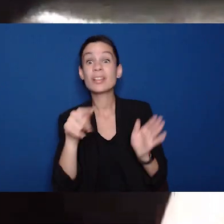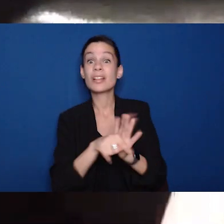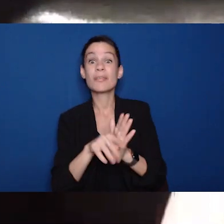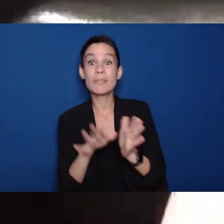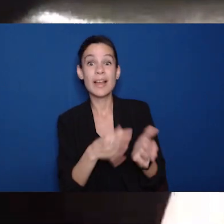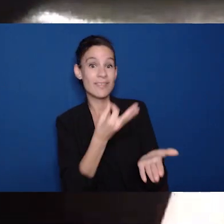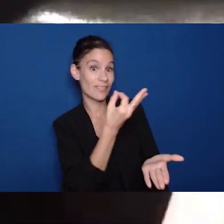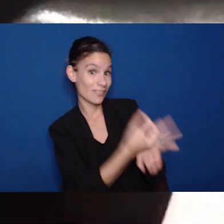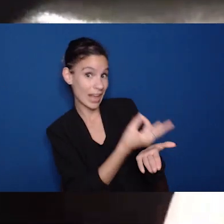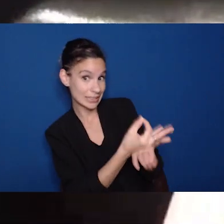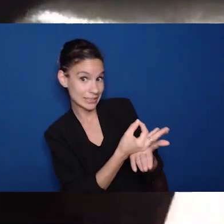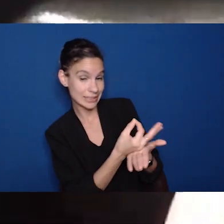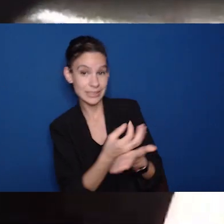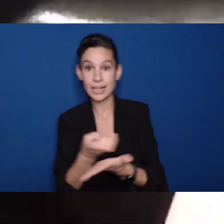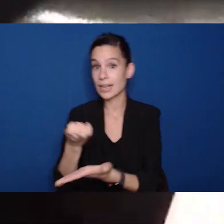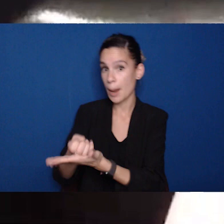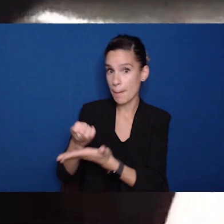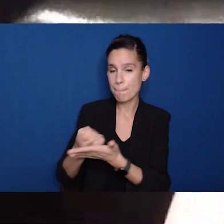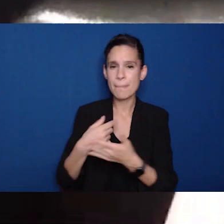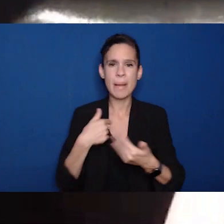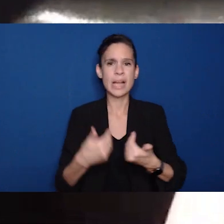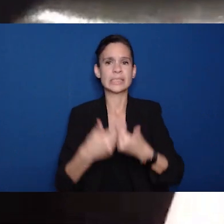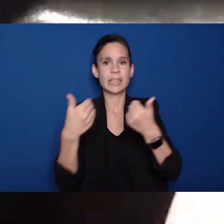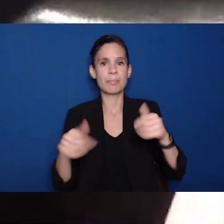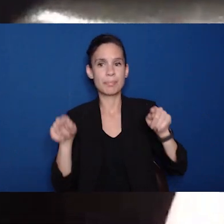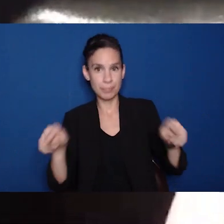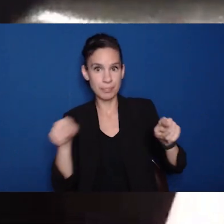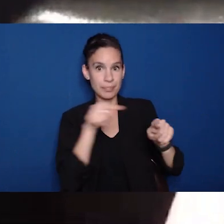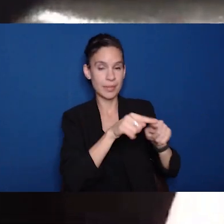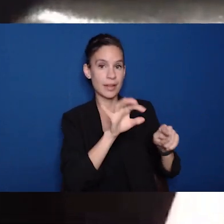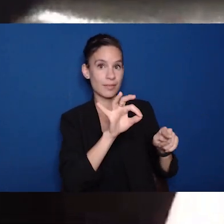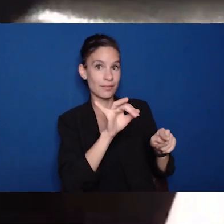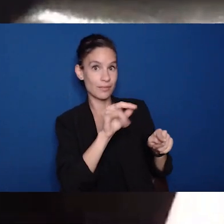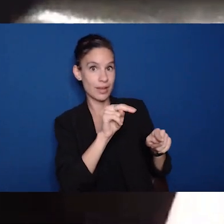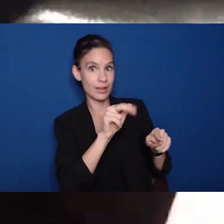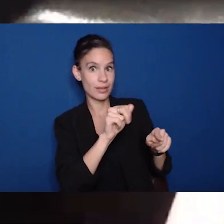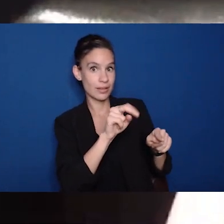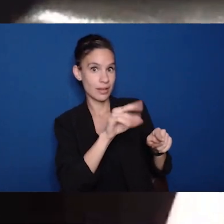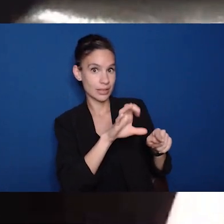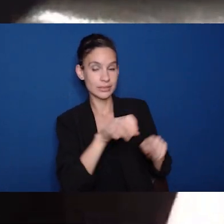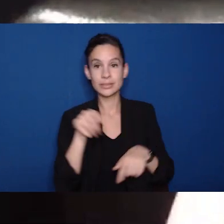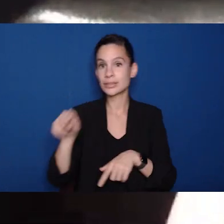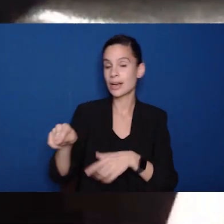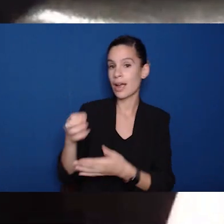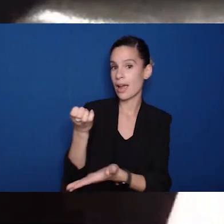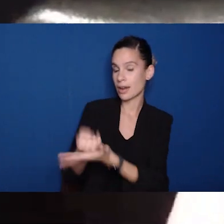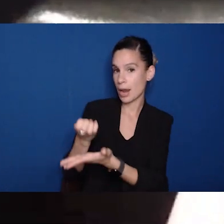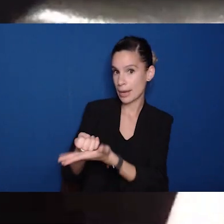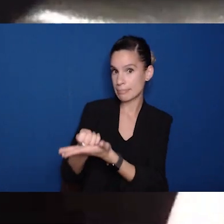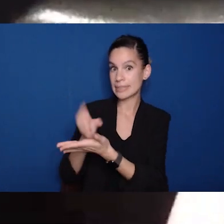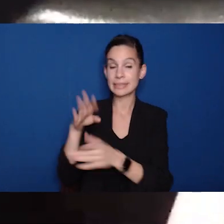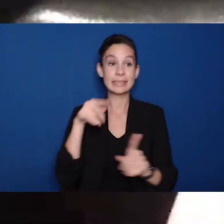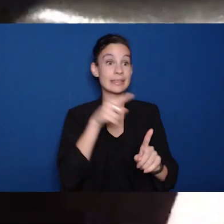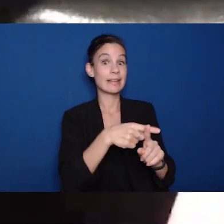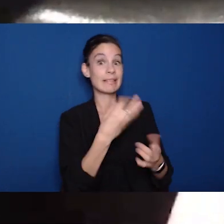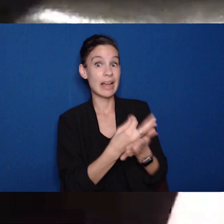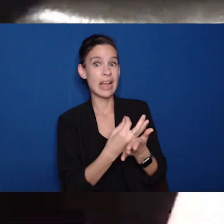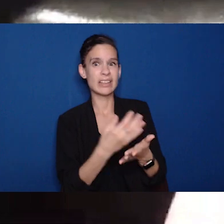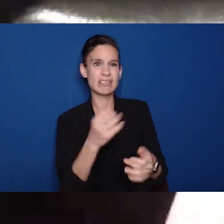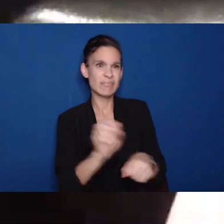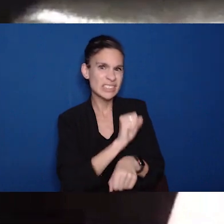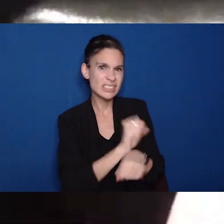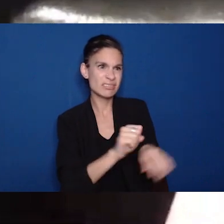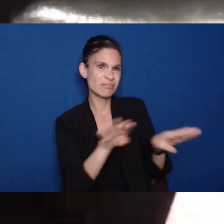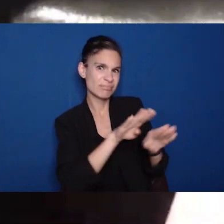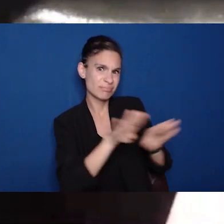economically, I separate finance and economics, okay? Because economically, yes, a lot of industries have had to